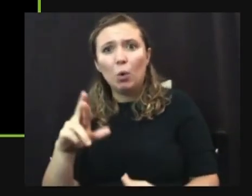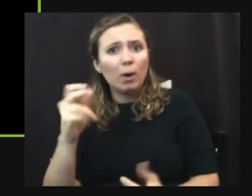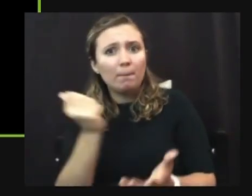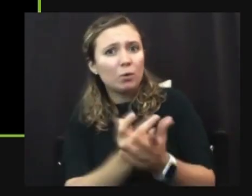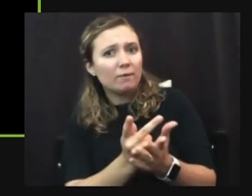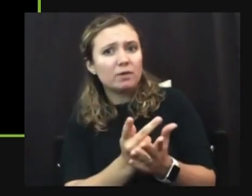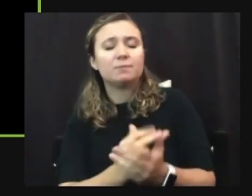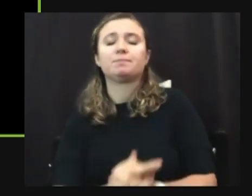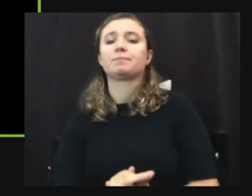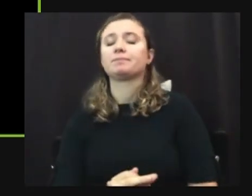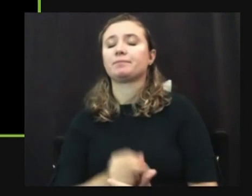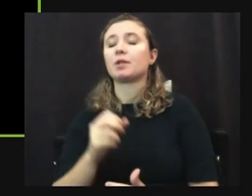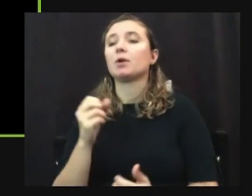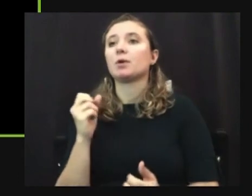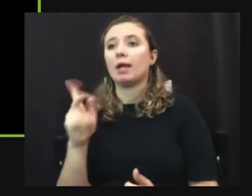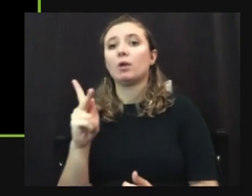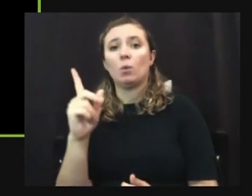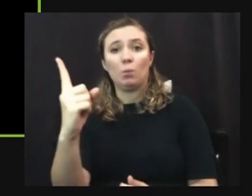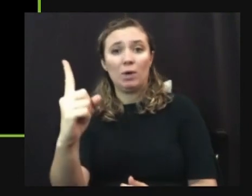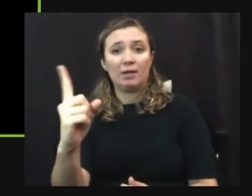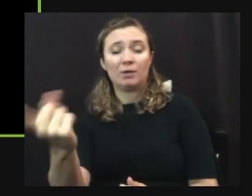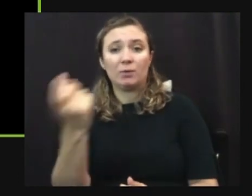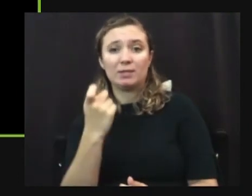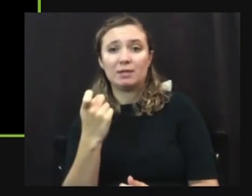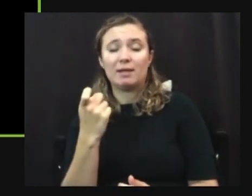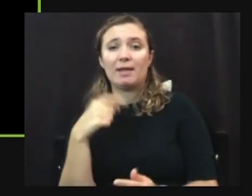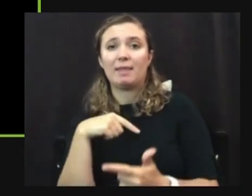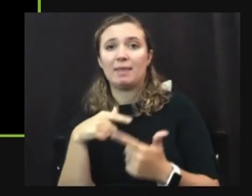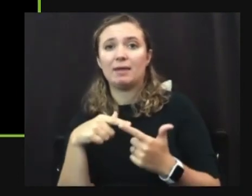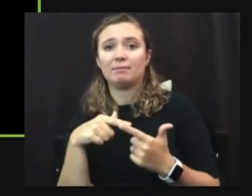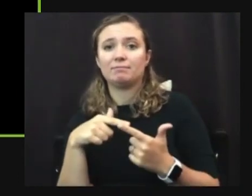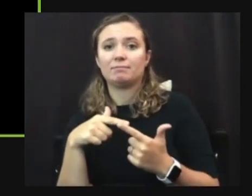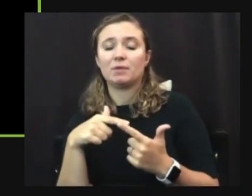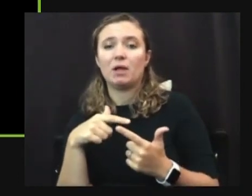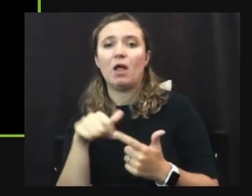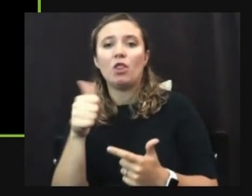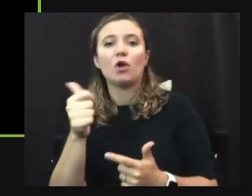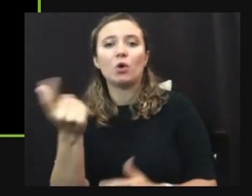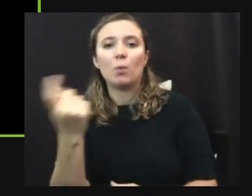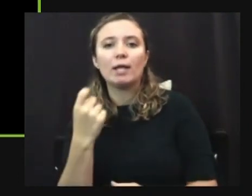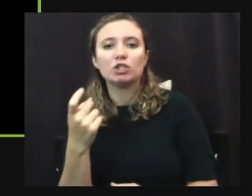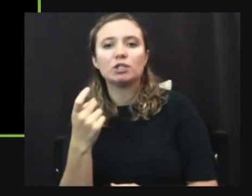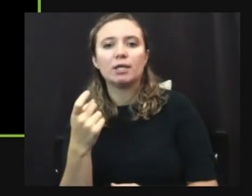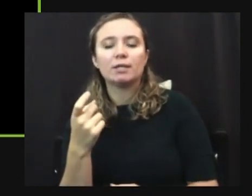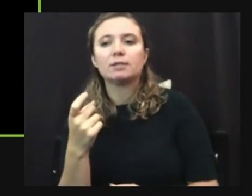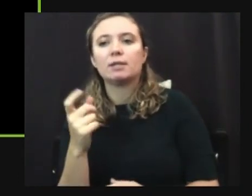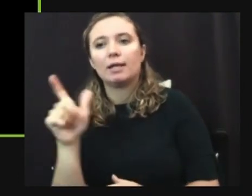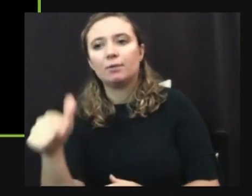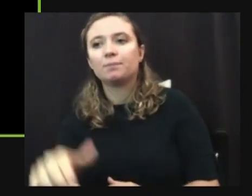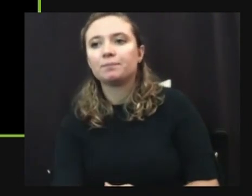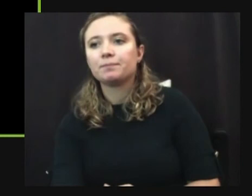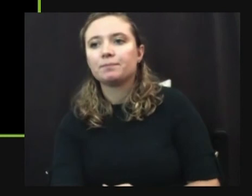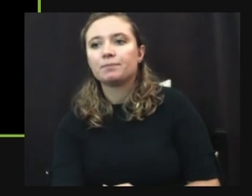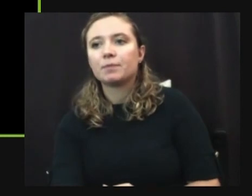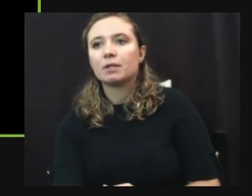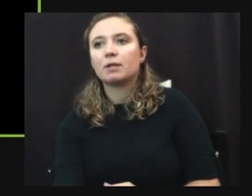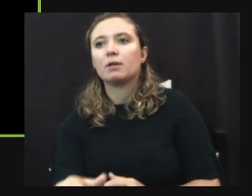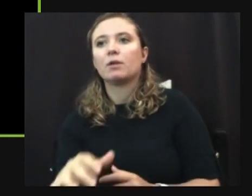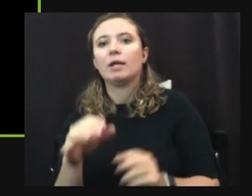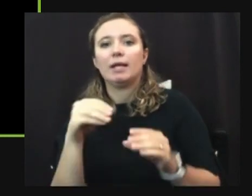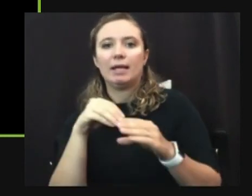us. All right, let's take one question and then we will get to the rest of the questions. Here's our contact